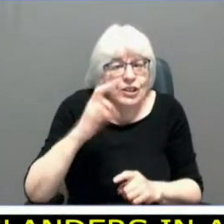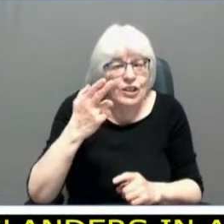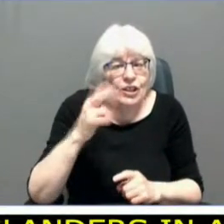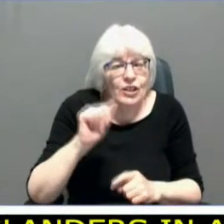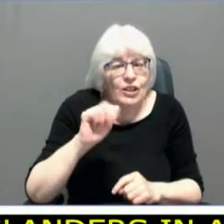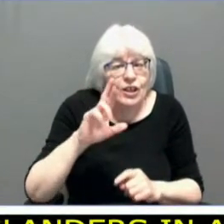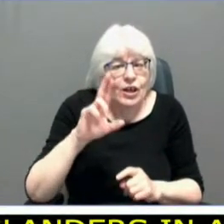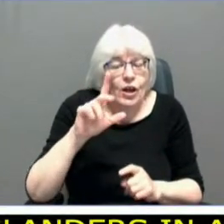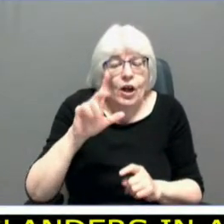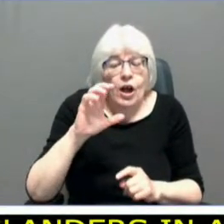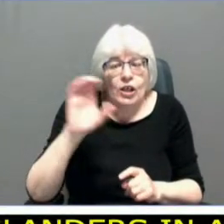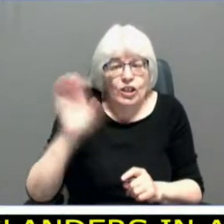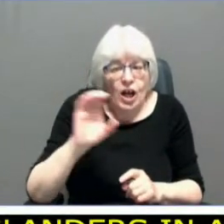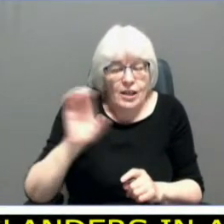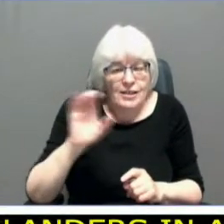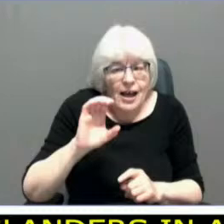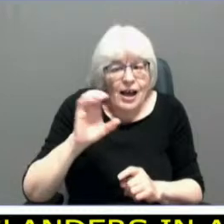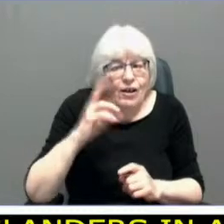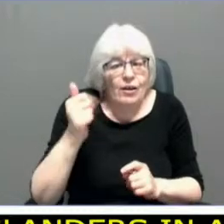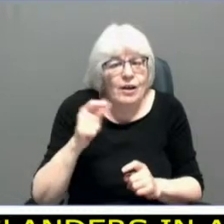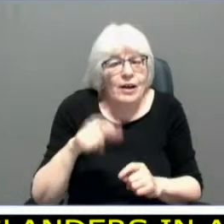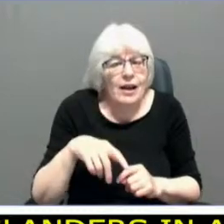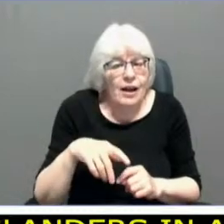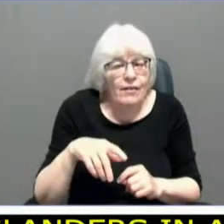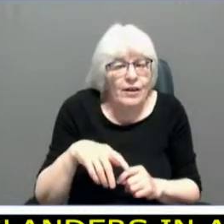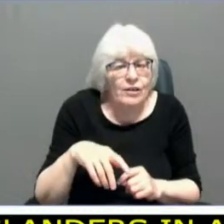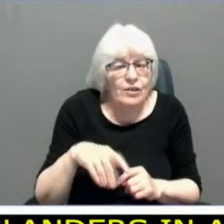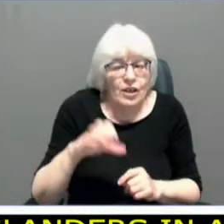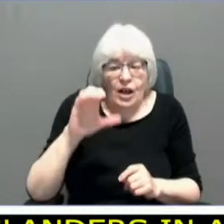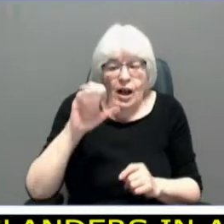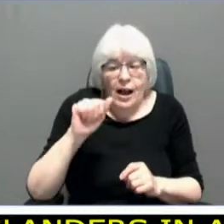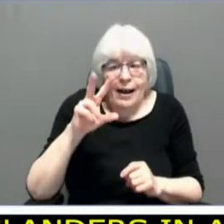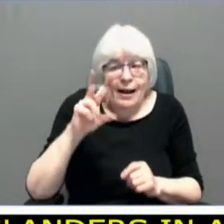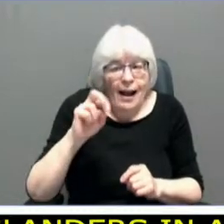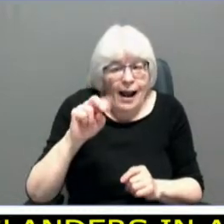Cavendish, where many people work in the summertime with transit.